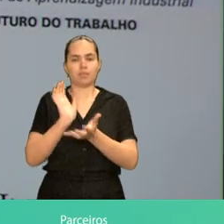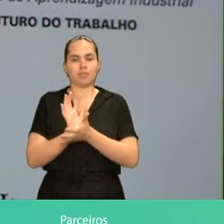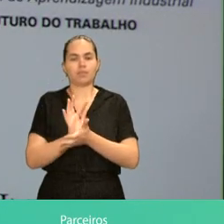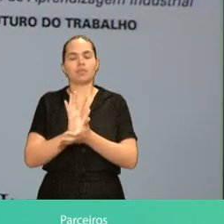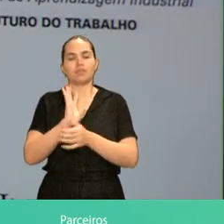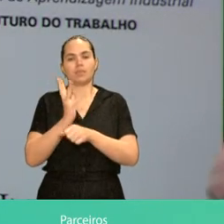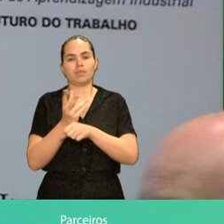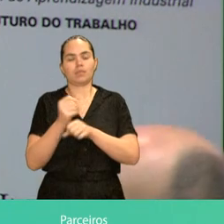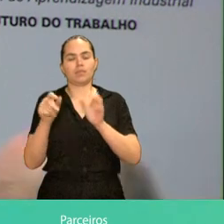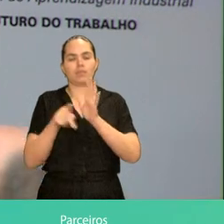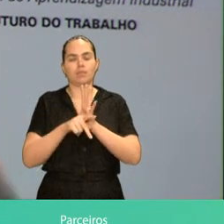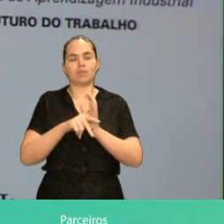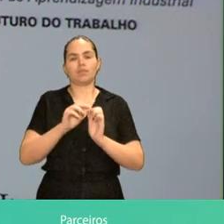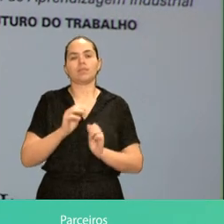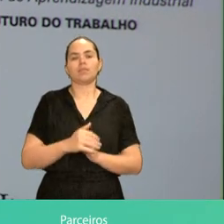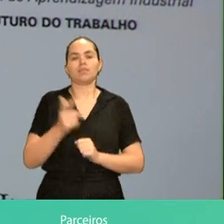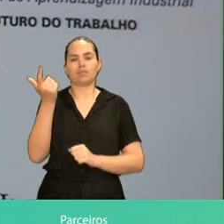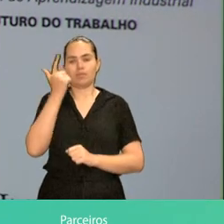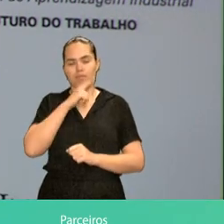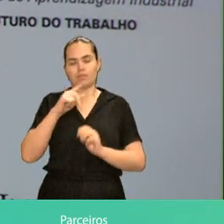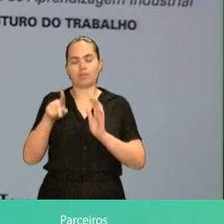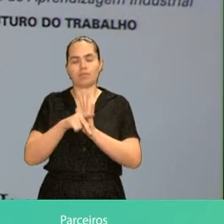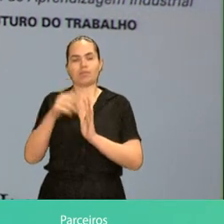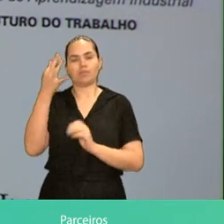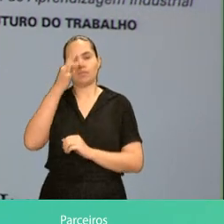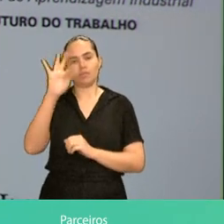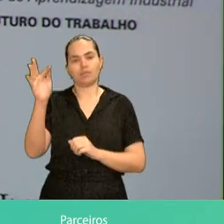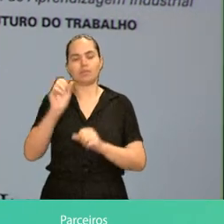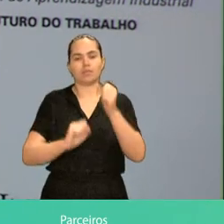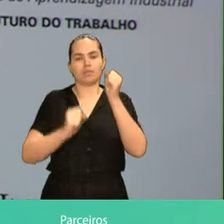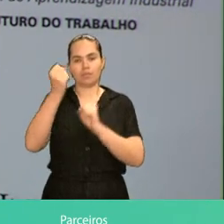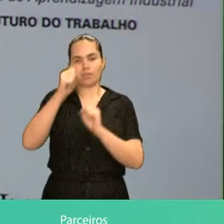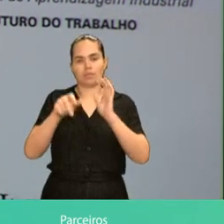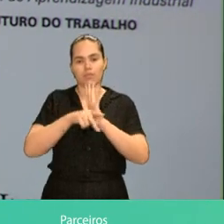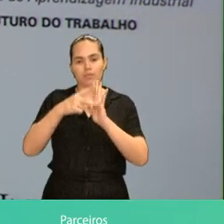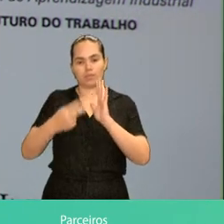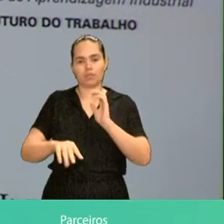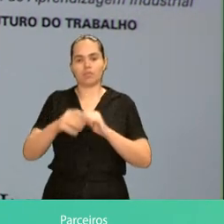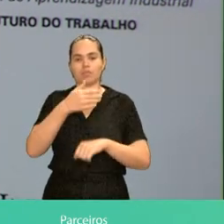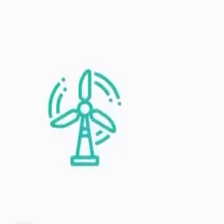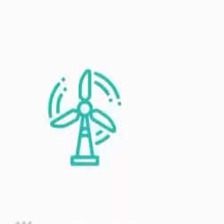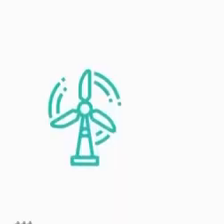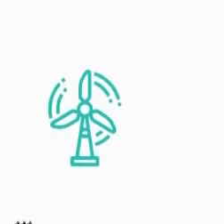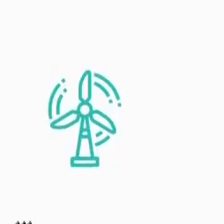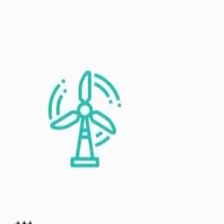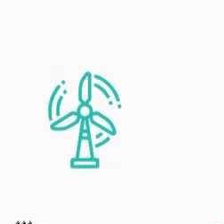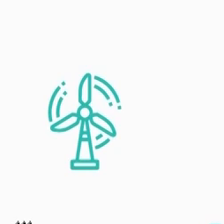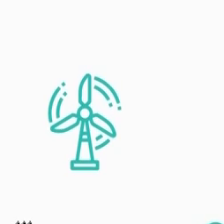14h30, Fiec Summit 2022, and Fiec, thank you for your presence.